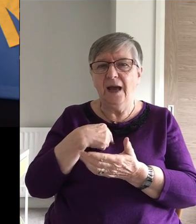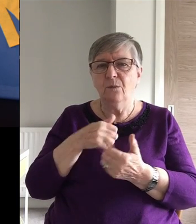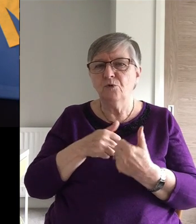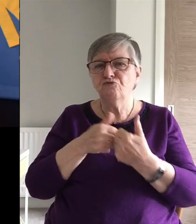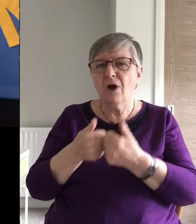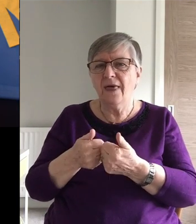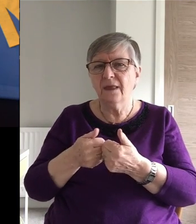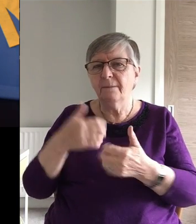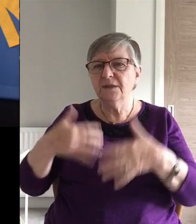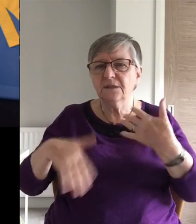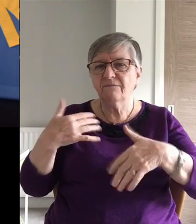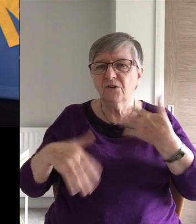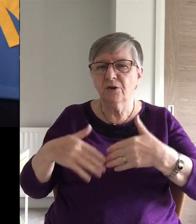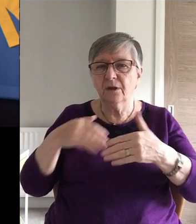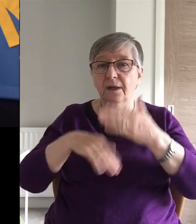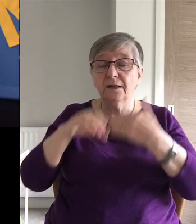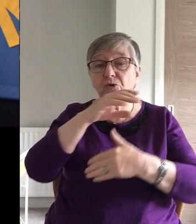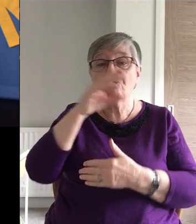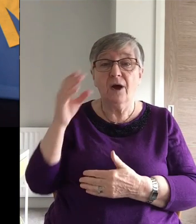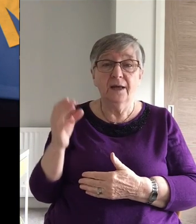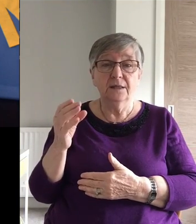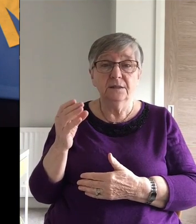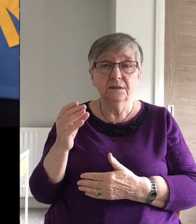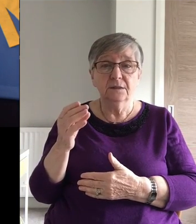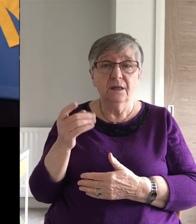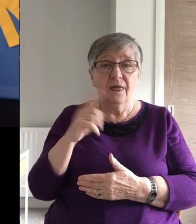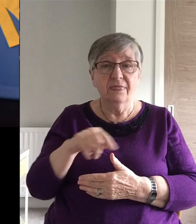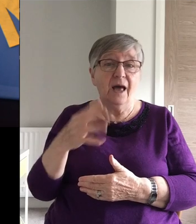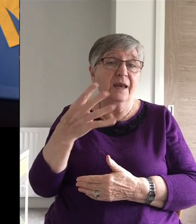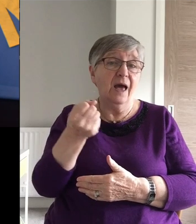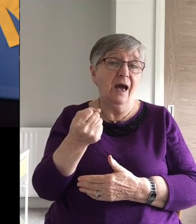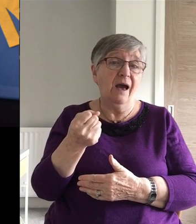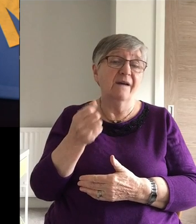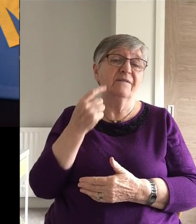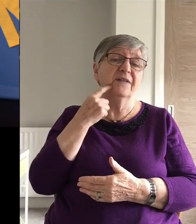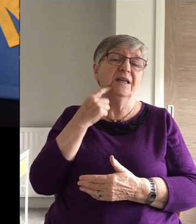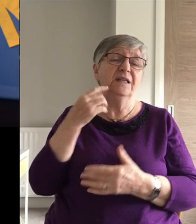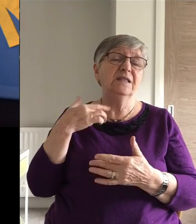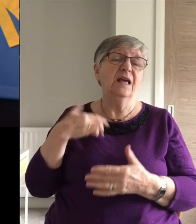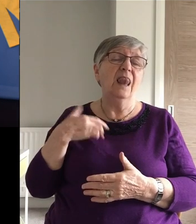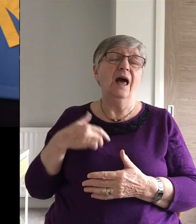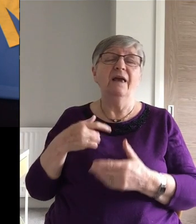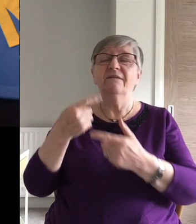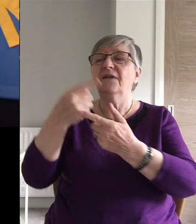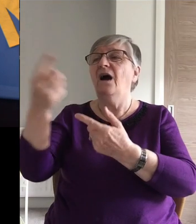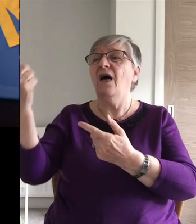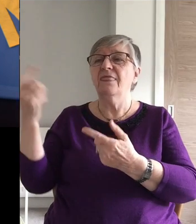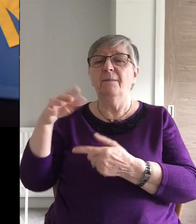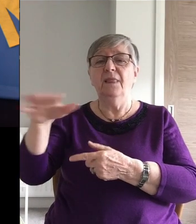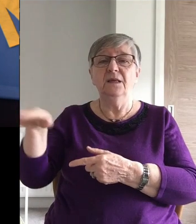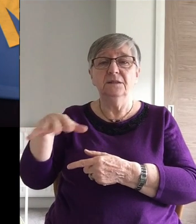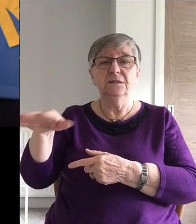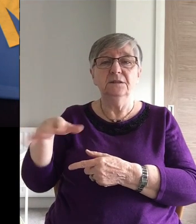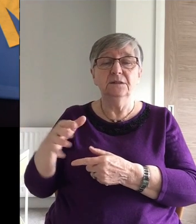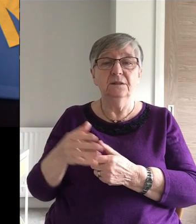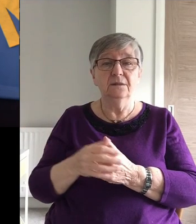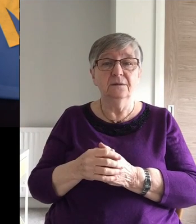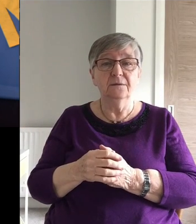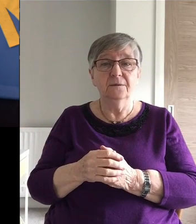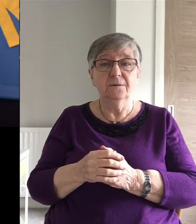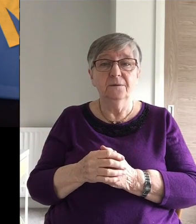I would rather be suffering in Christ than having a life of ease anywhere else?